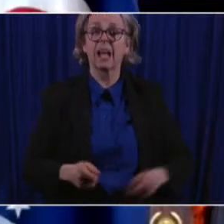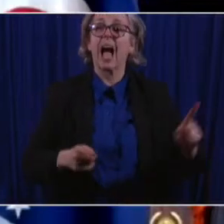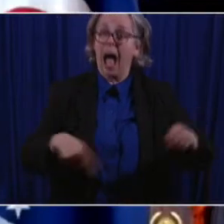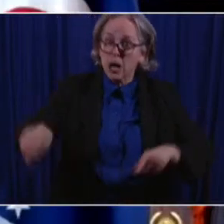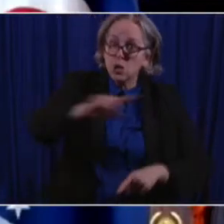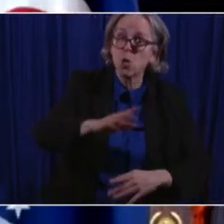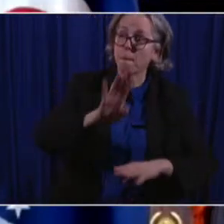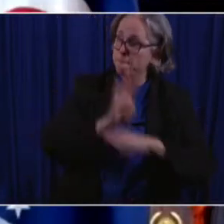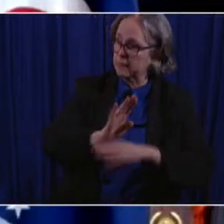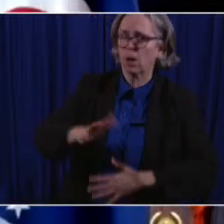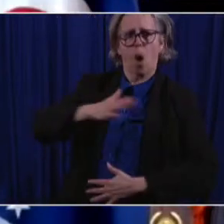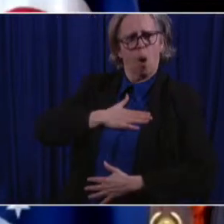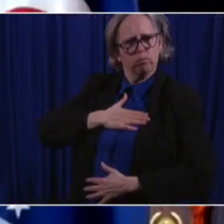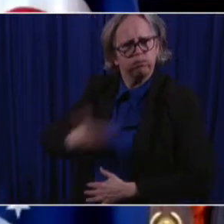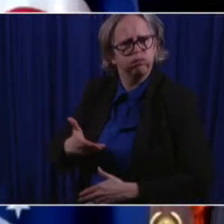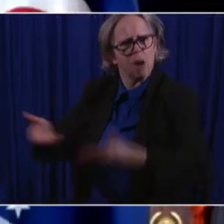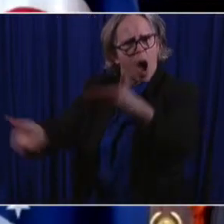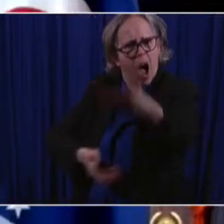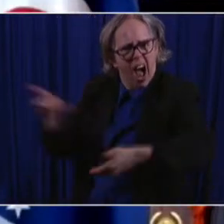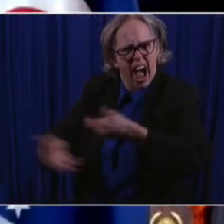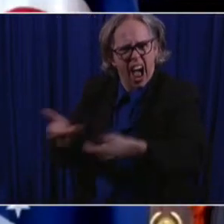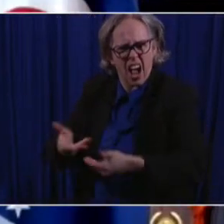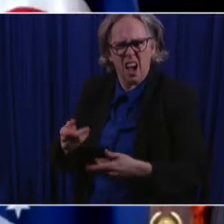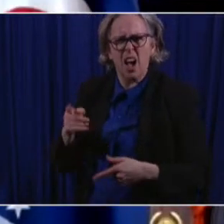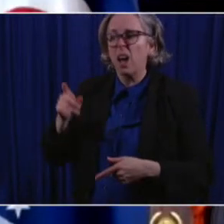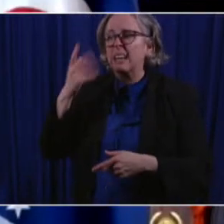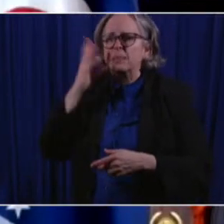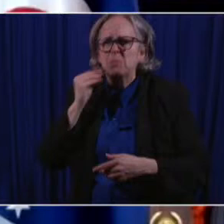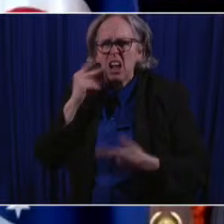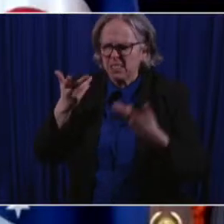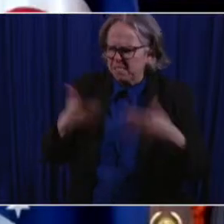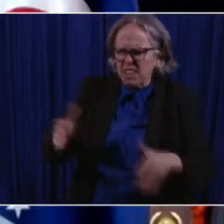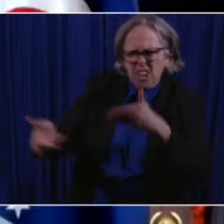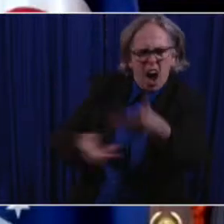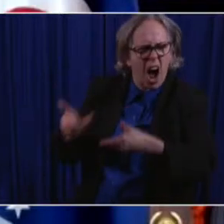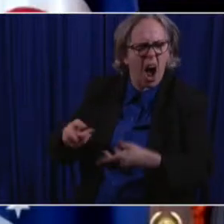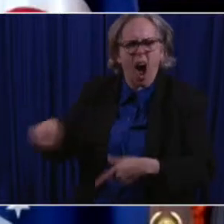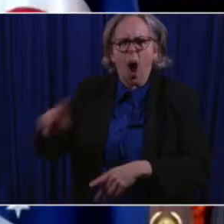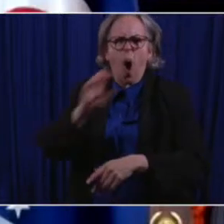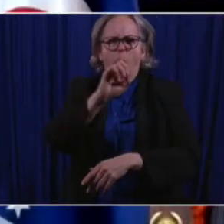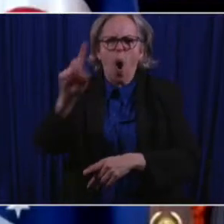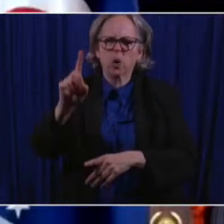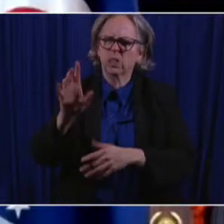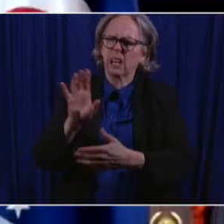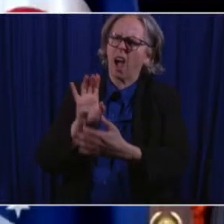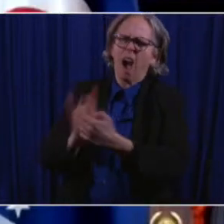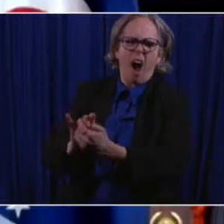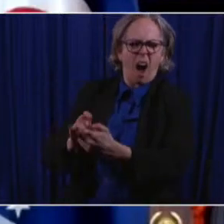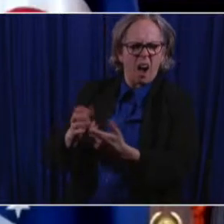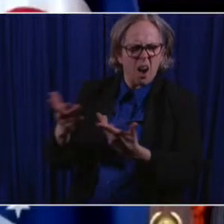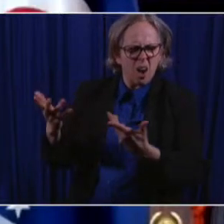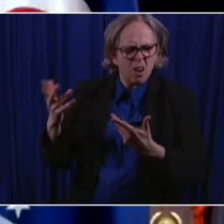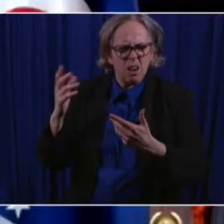what a great experience it has been for them, how it's improved the morale of everybody in the